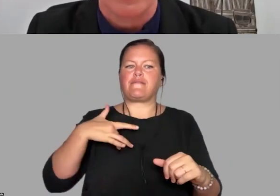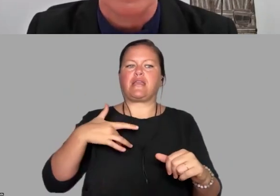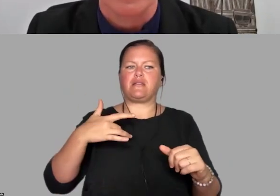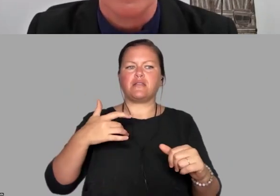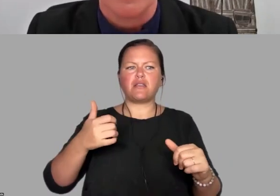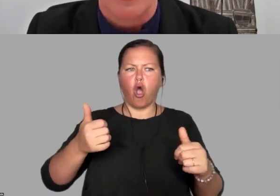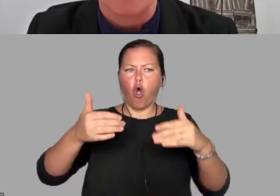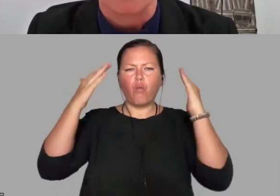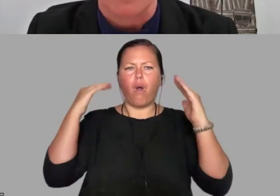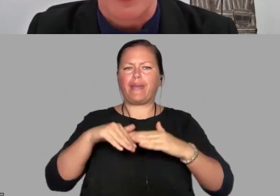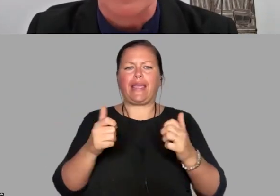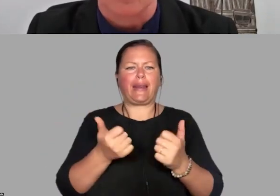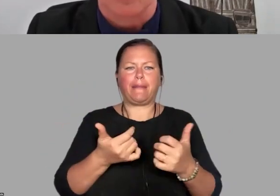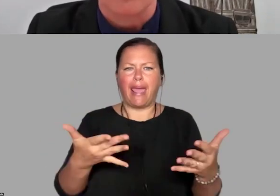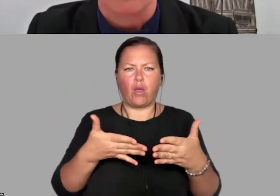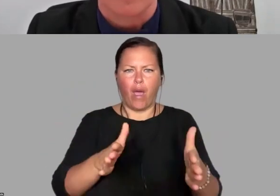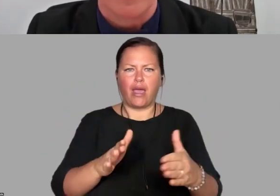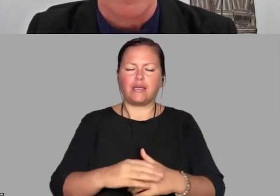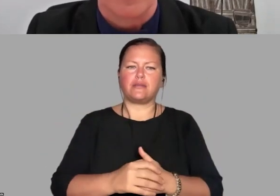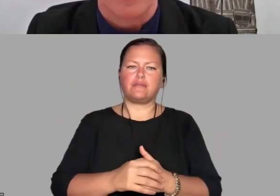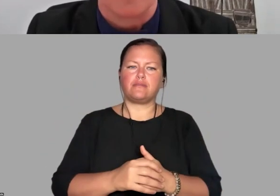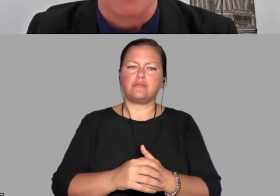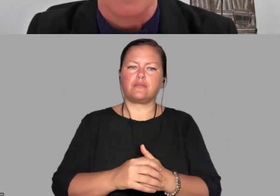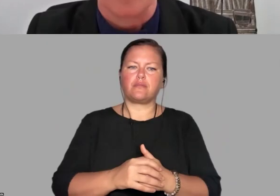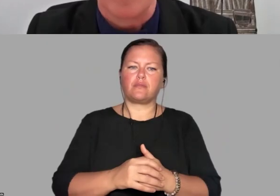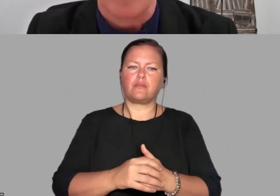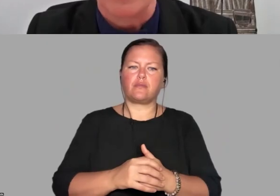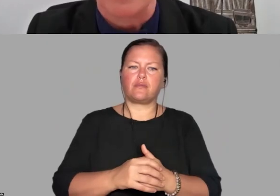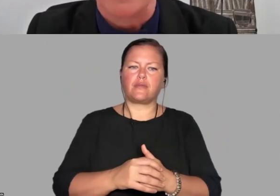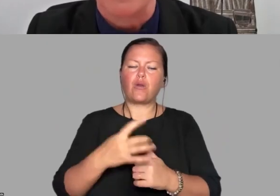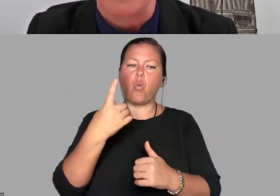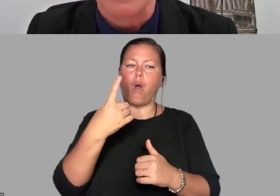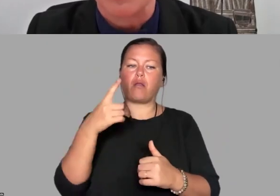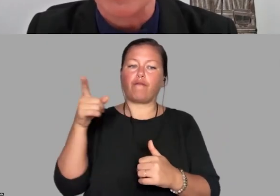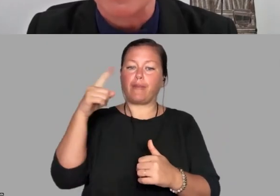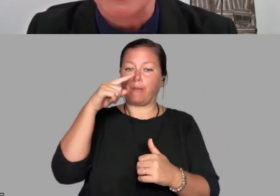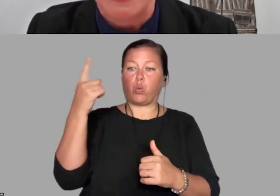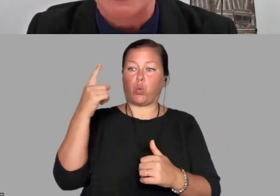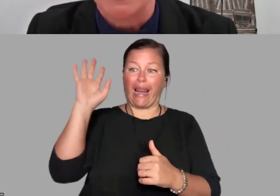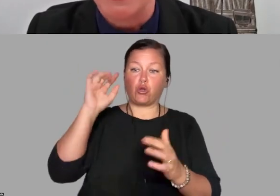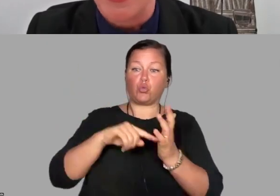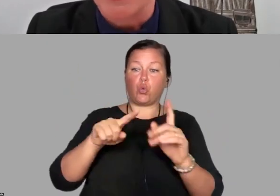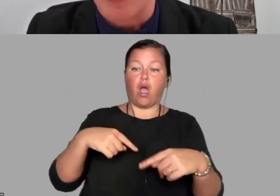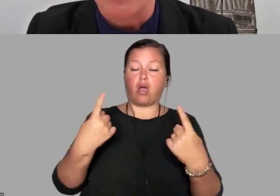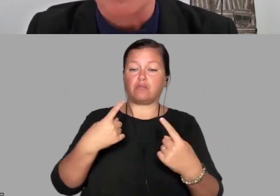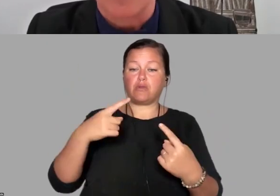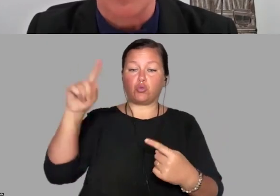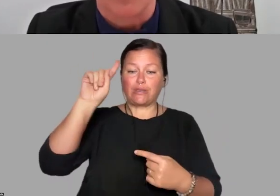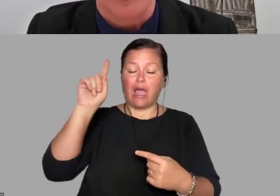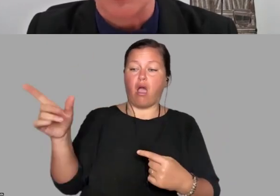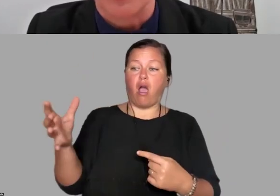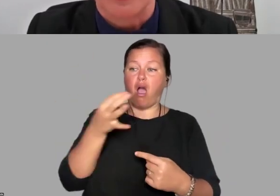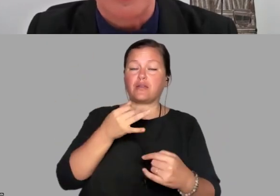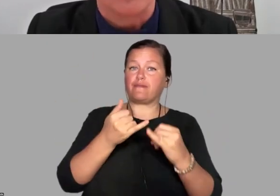many ways. And one of the people in listening to us today has asked a very